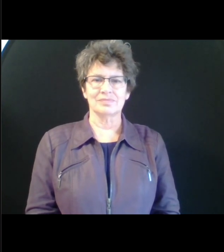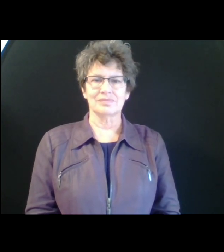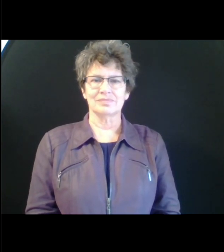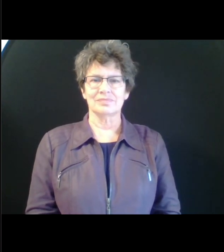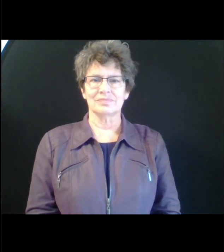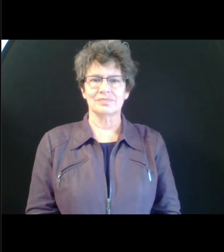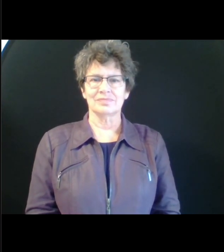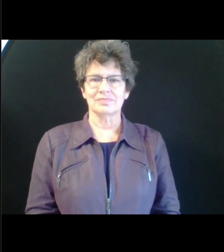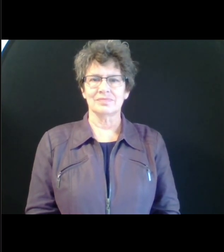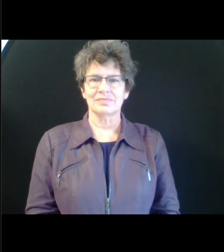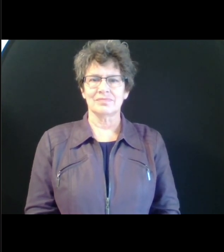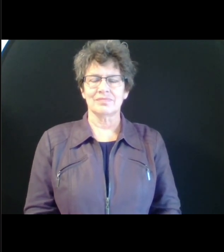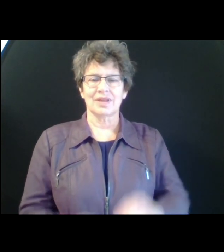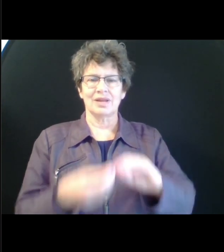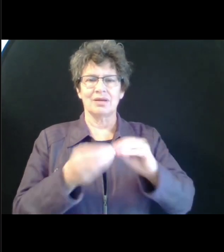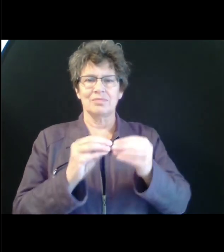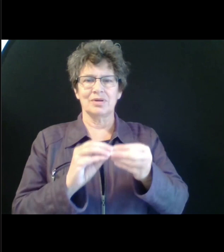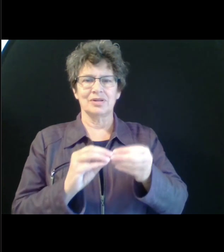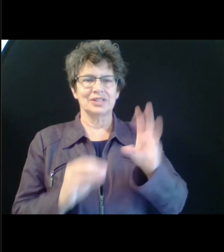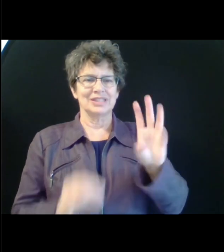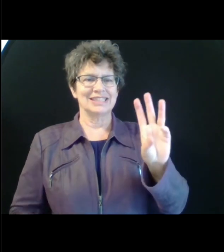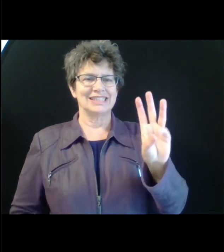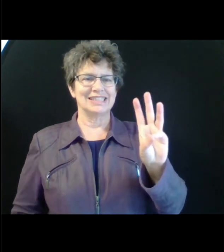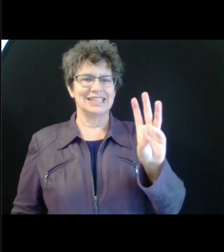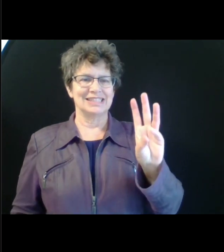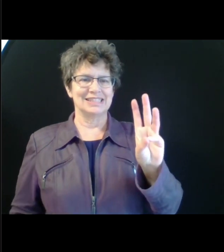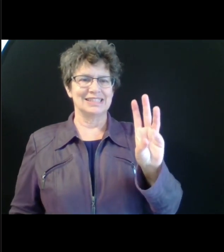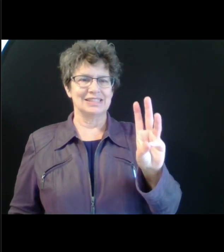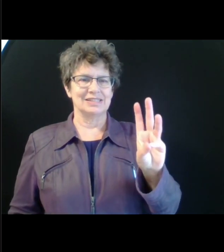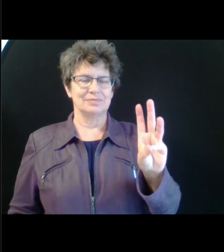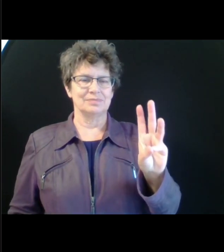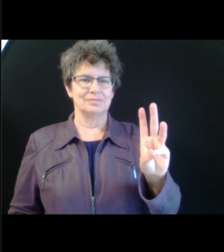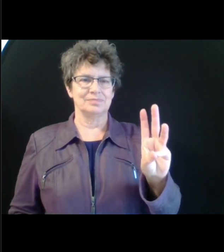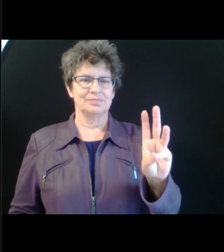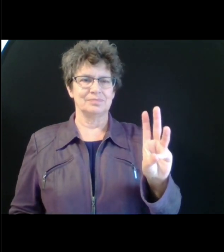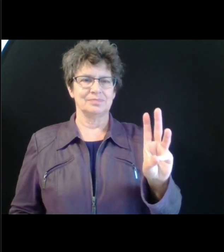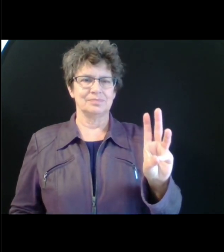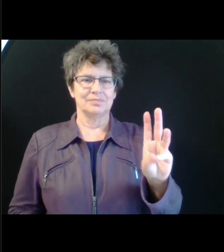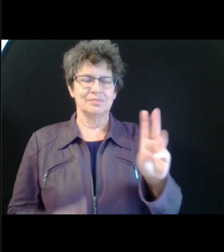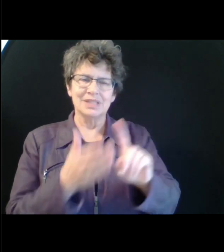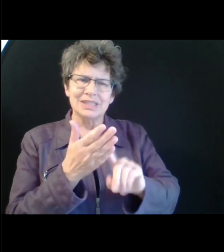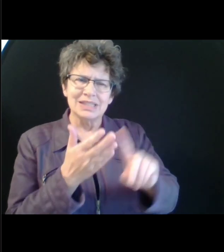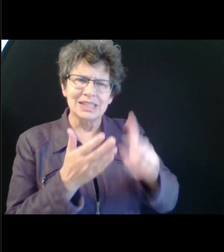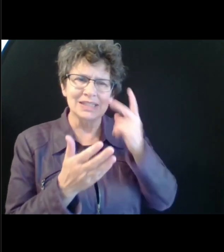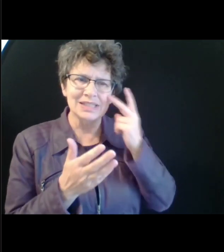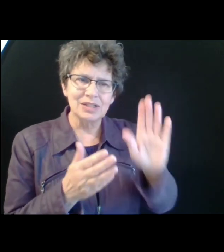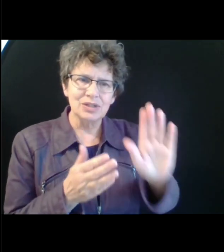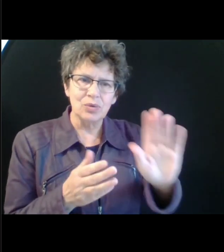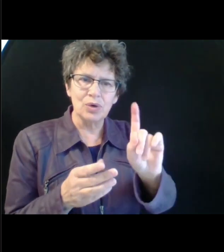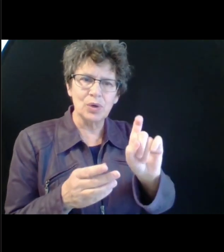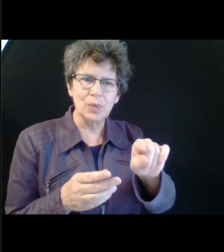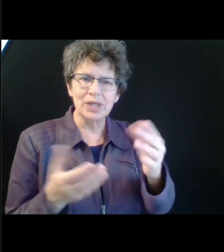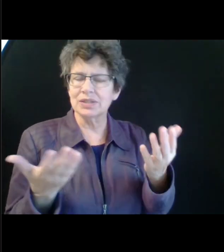Okay, looks like it is number 6. I'm gonna check your question.